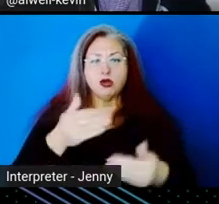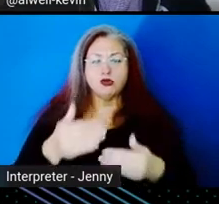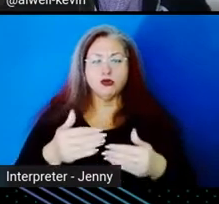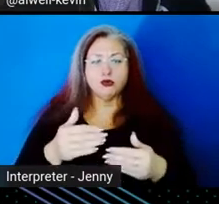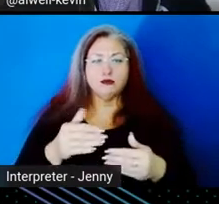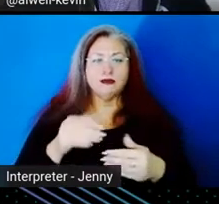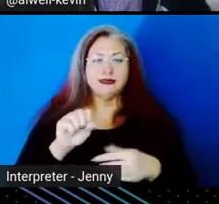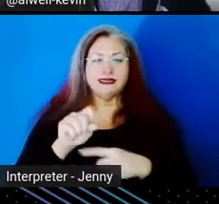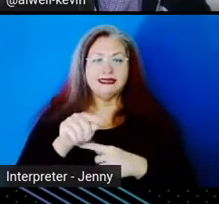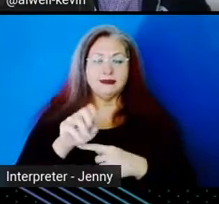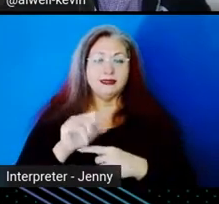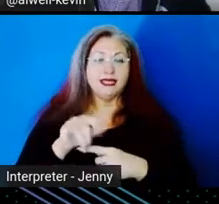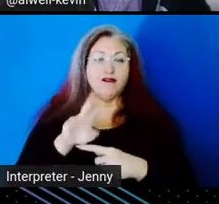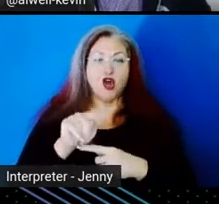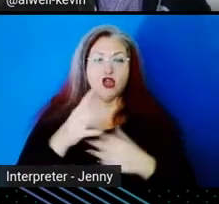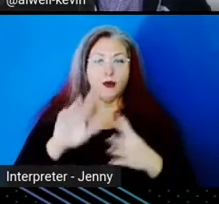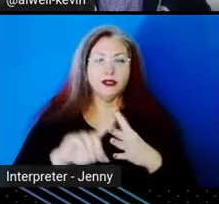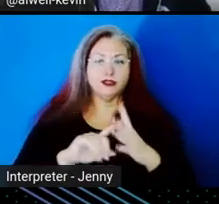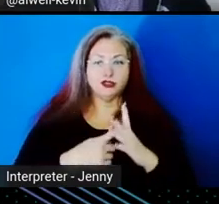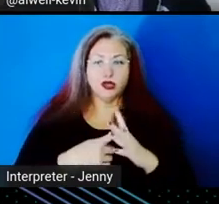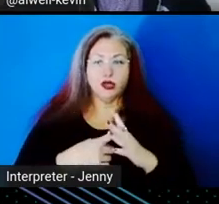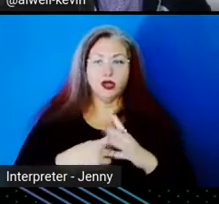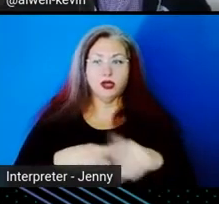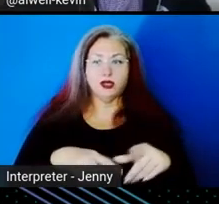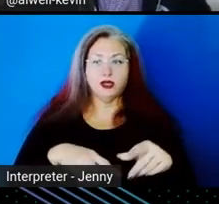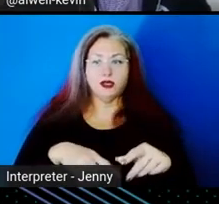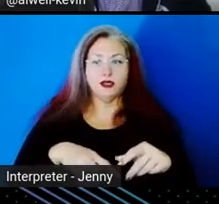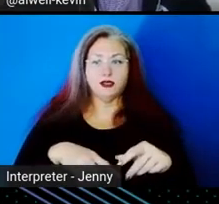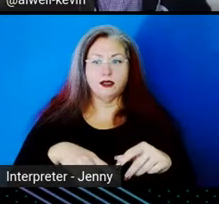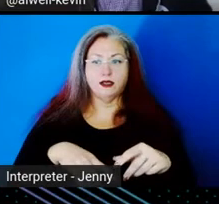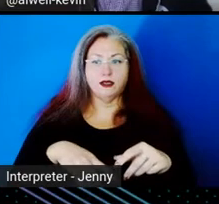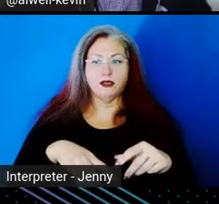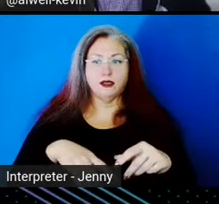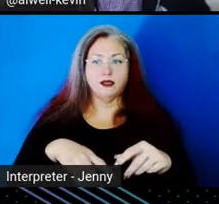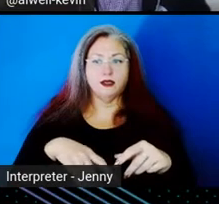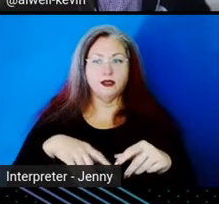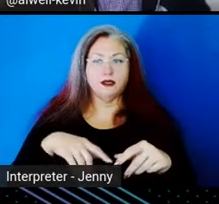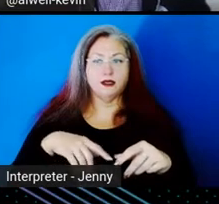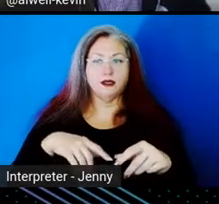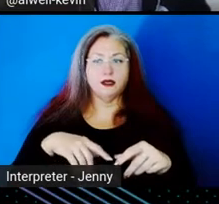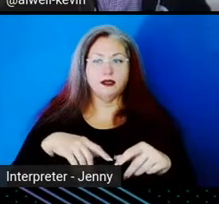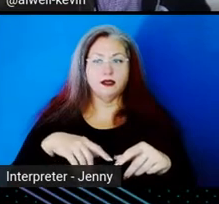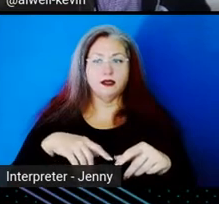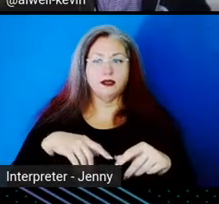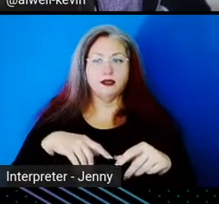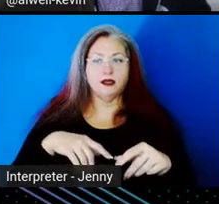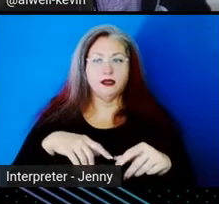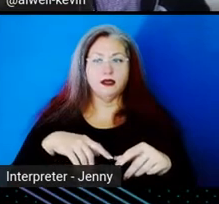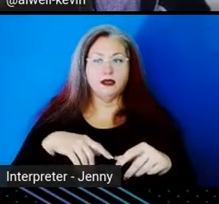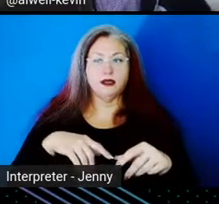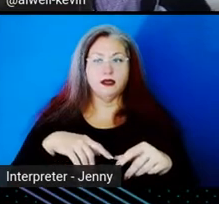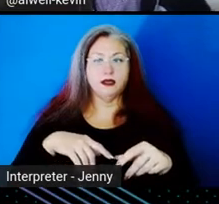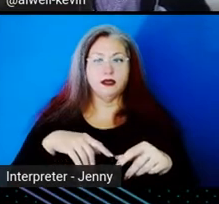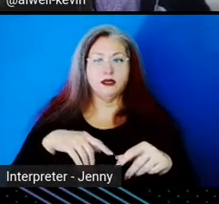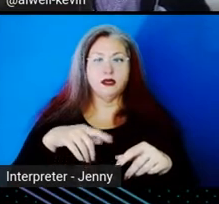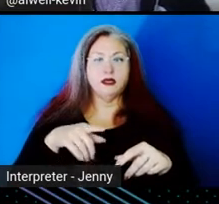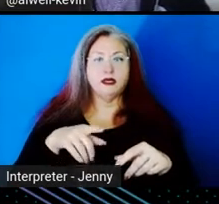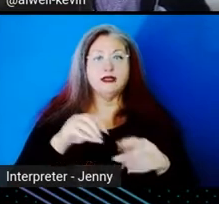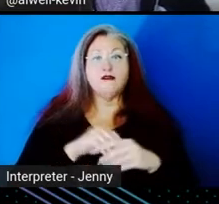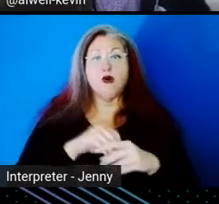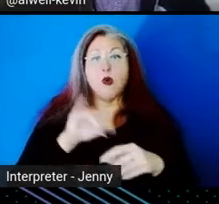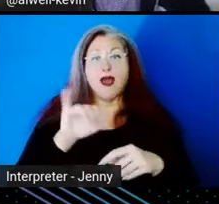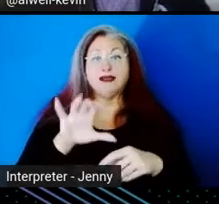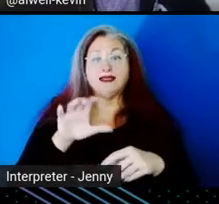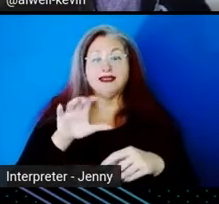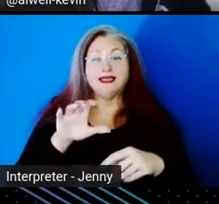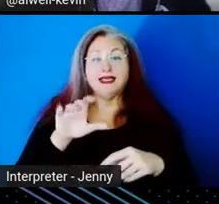here. So let's go ahead and Vault's already started. We're going to enable the GWT auth. So these are the steps for OIDC